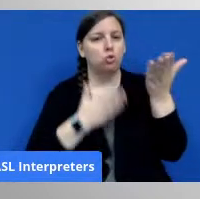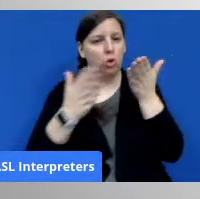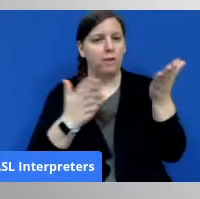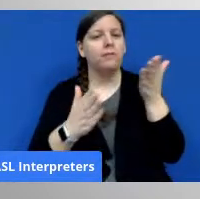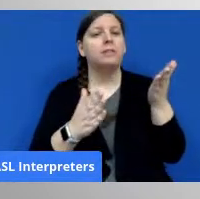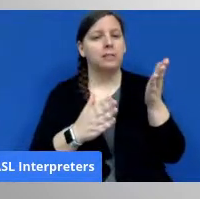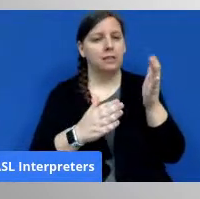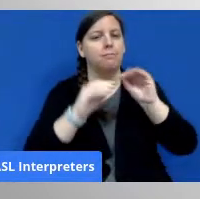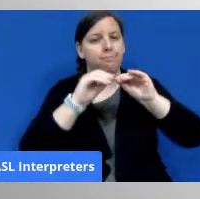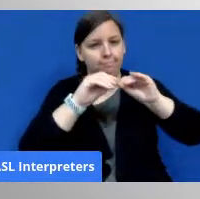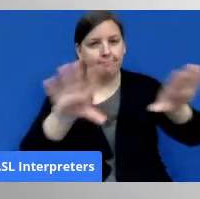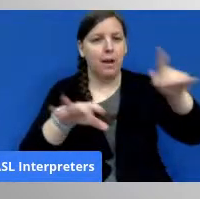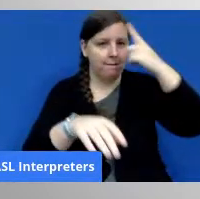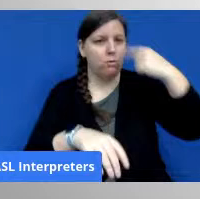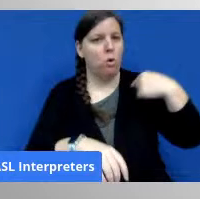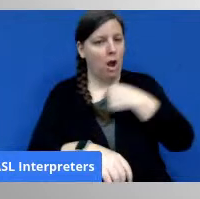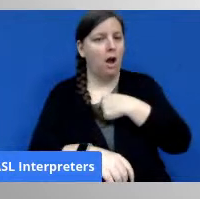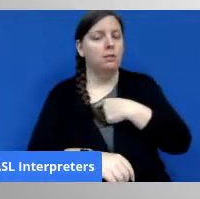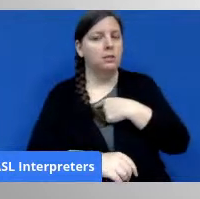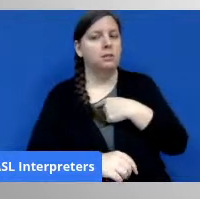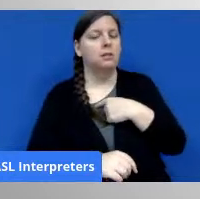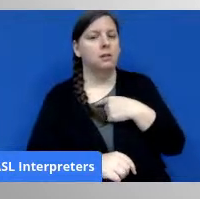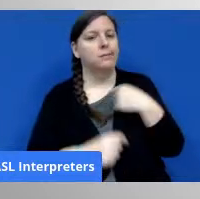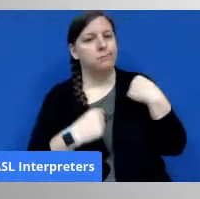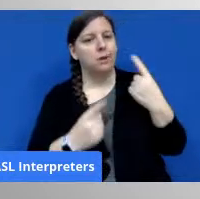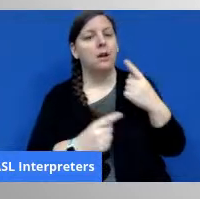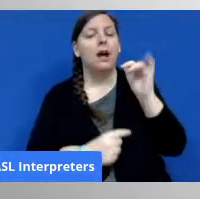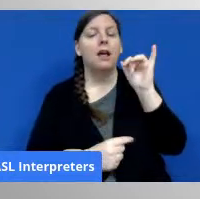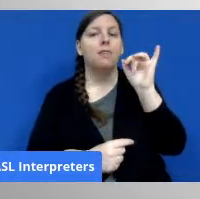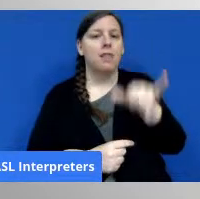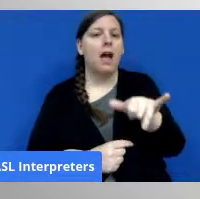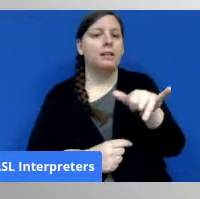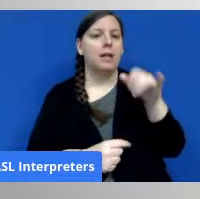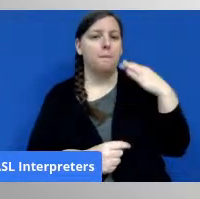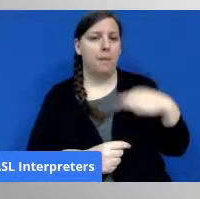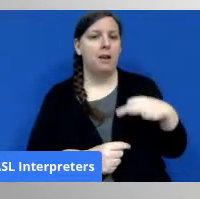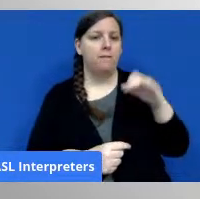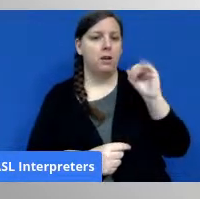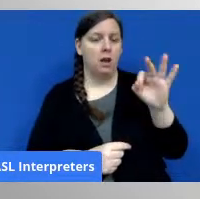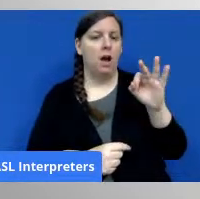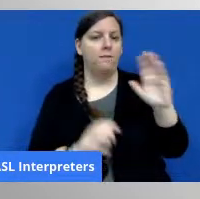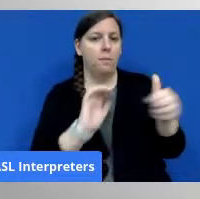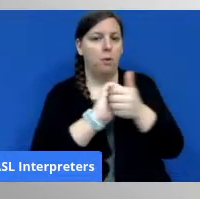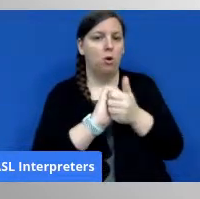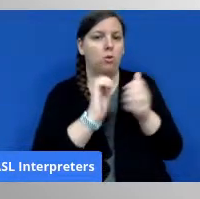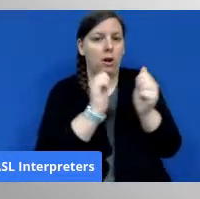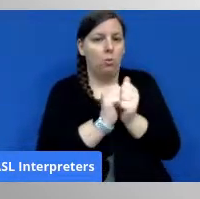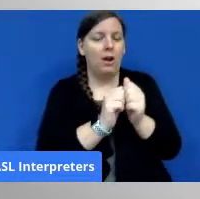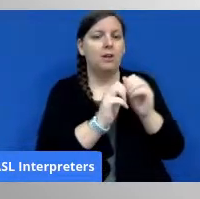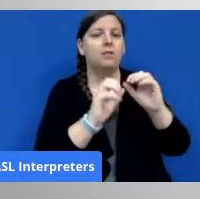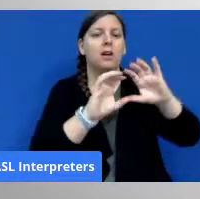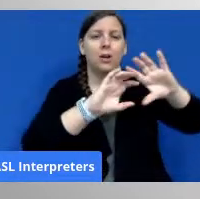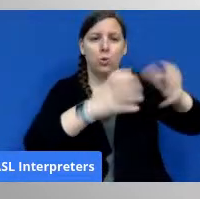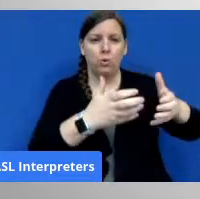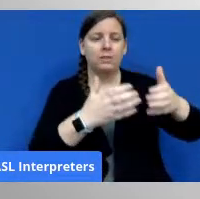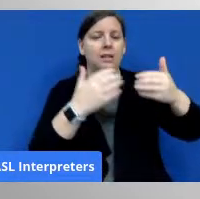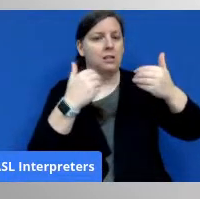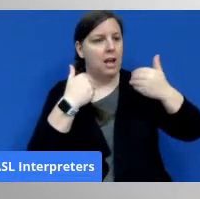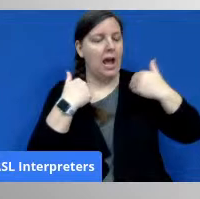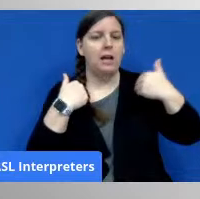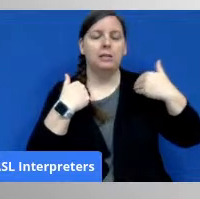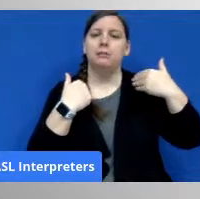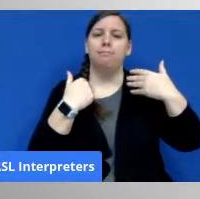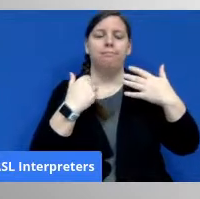the benefits of partnering with an organization that already has such a robust way of connecting. And they also have a lot